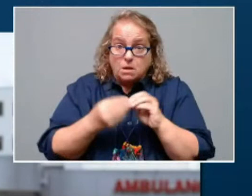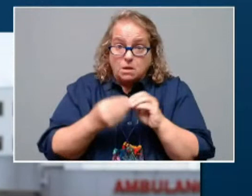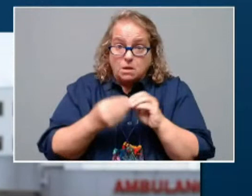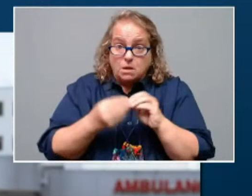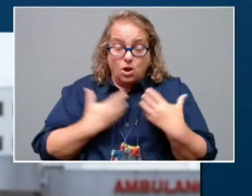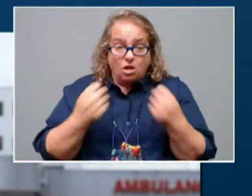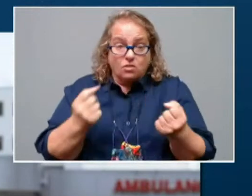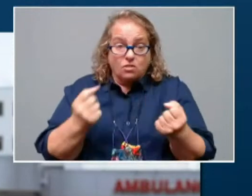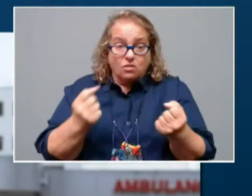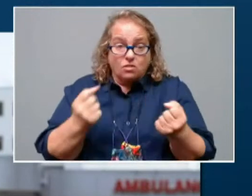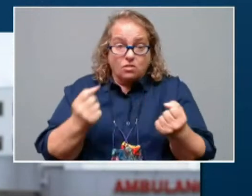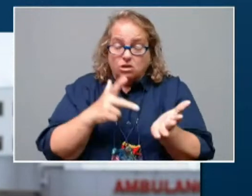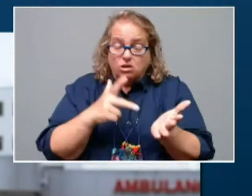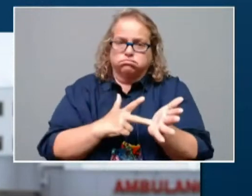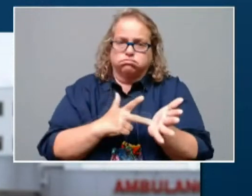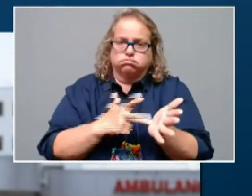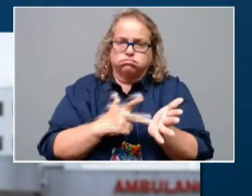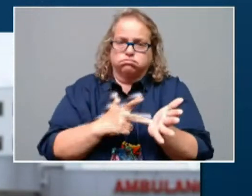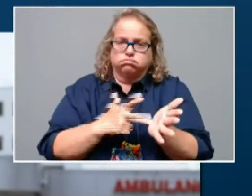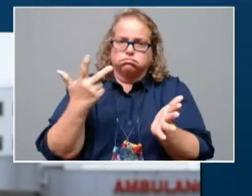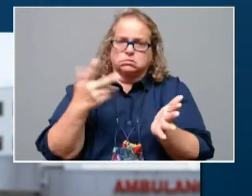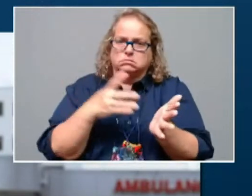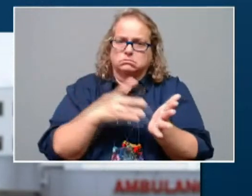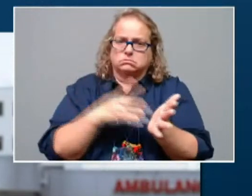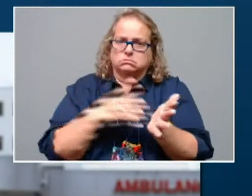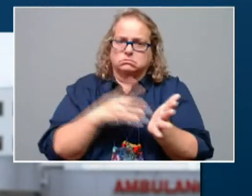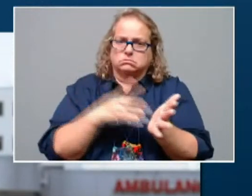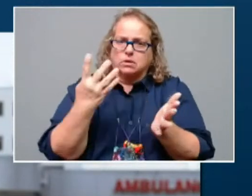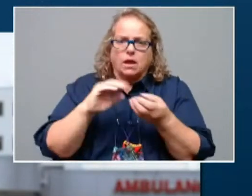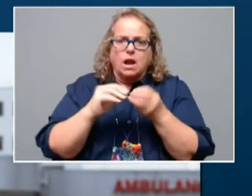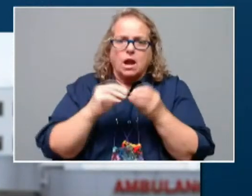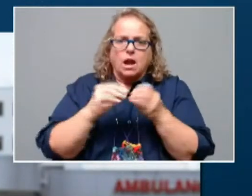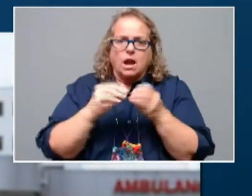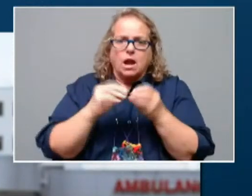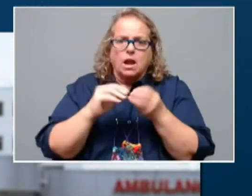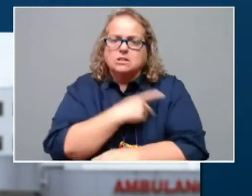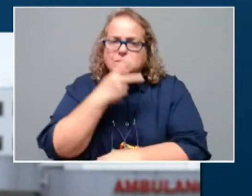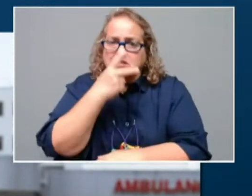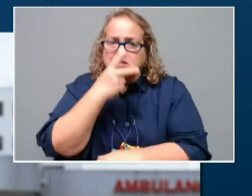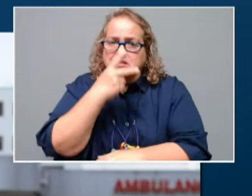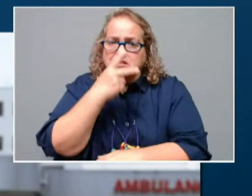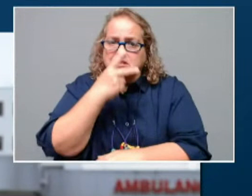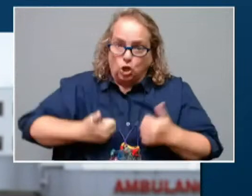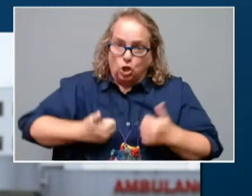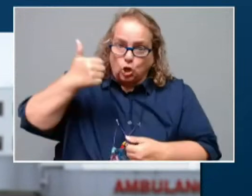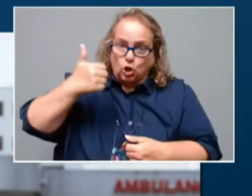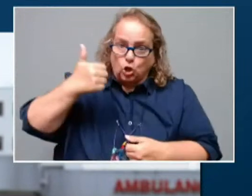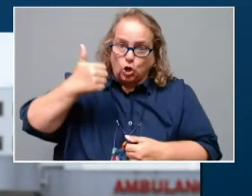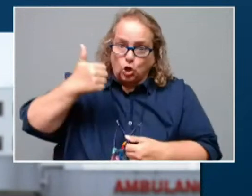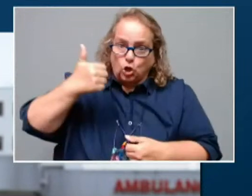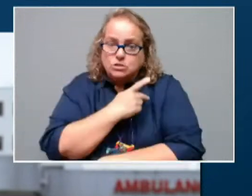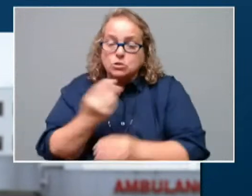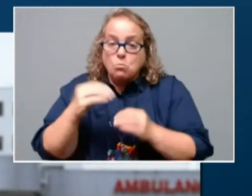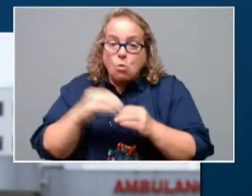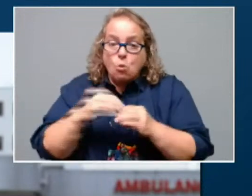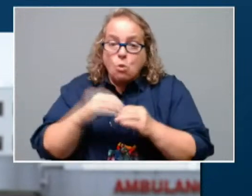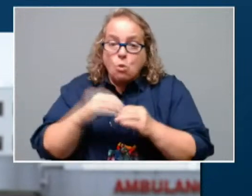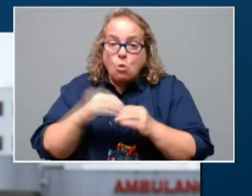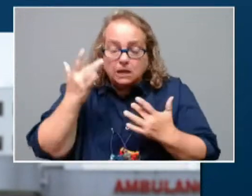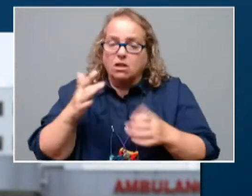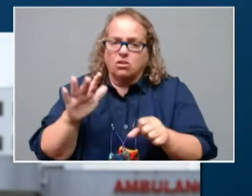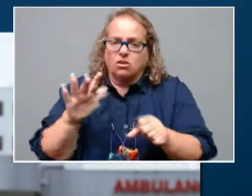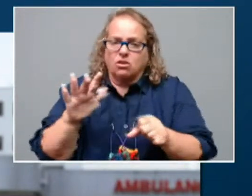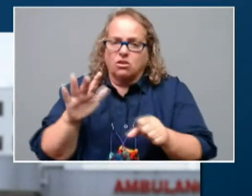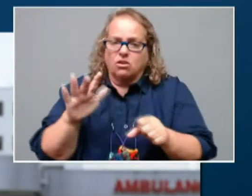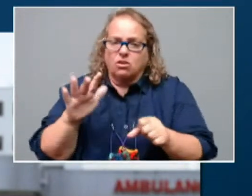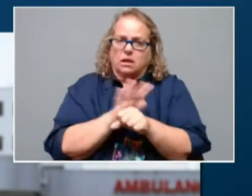quadruple regarding the number of patients we're seeing. We're seeing younger patients that are sicker. They're filling up our hospital beds.